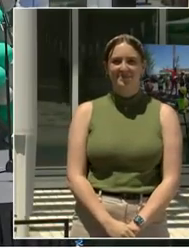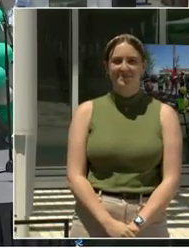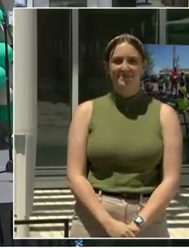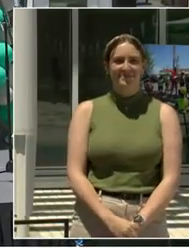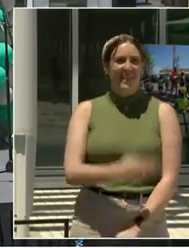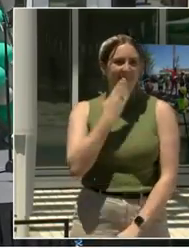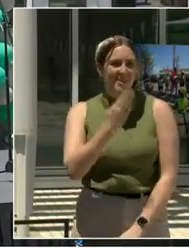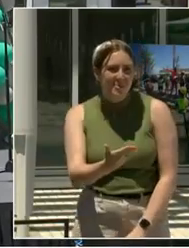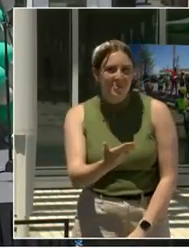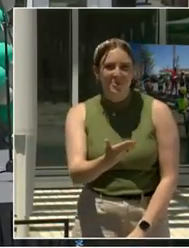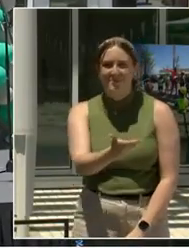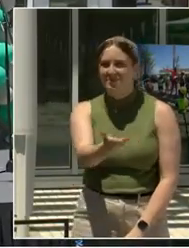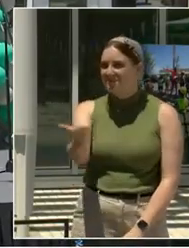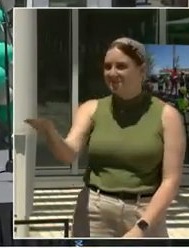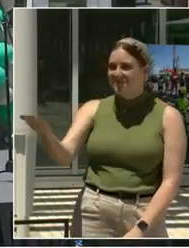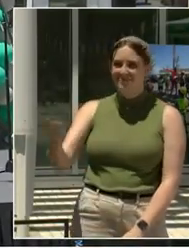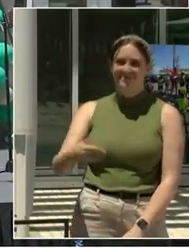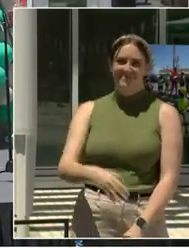Thank you.